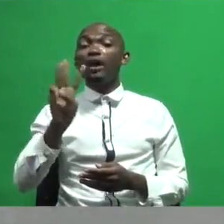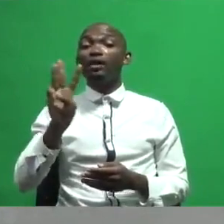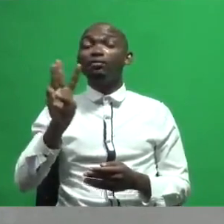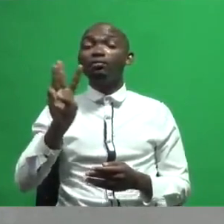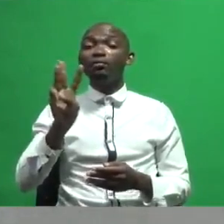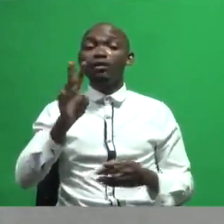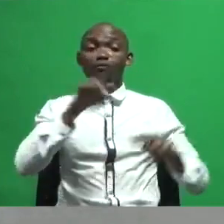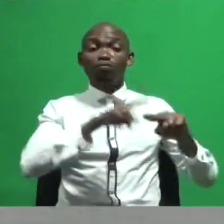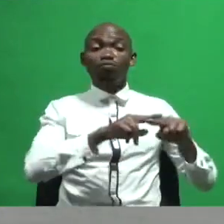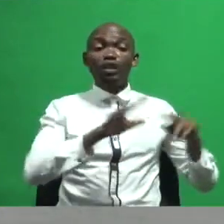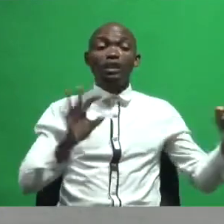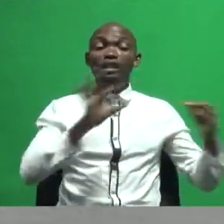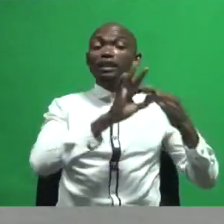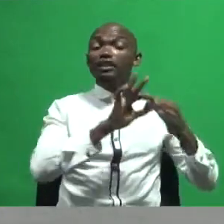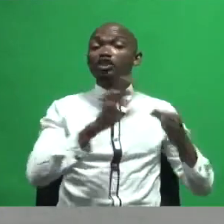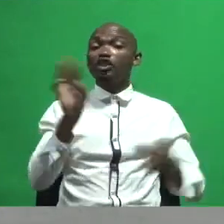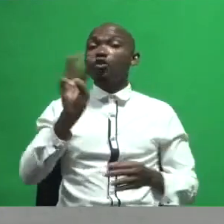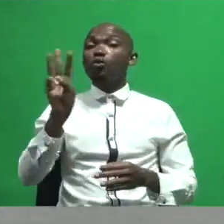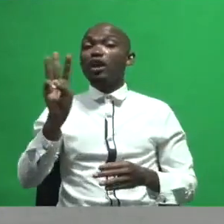this group. To where?